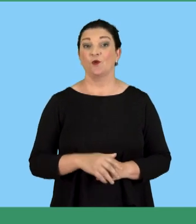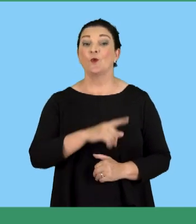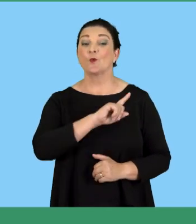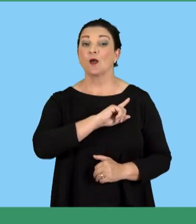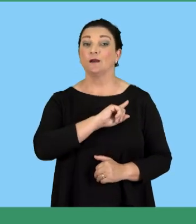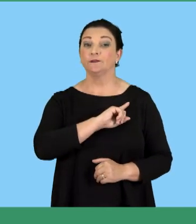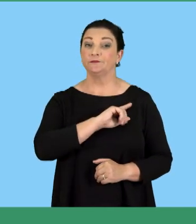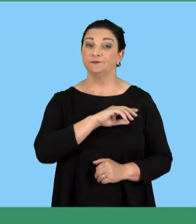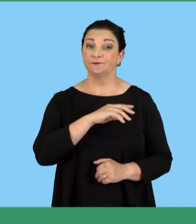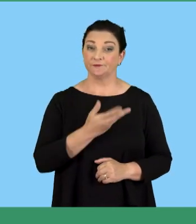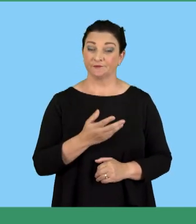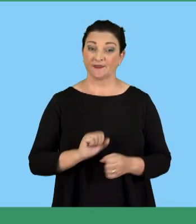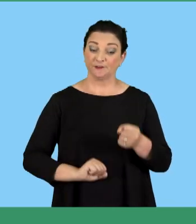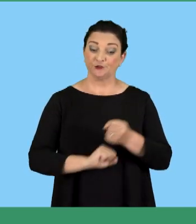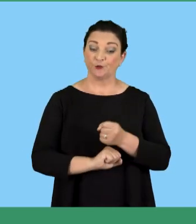to support